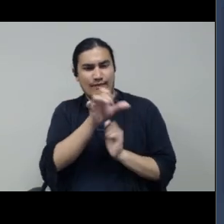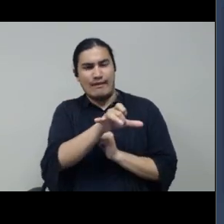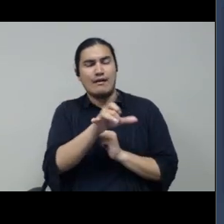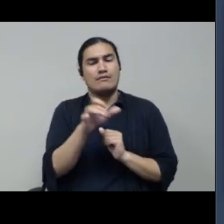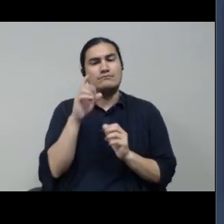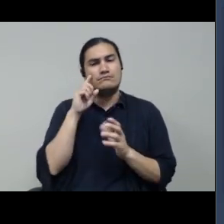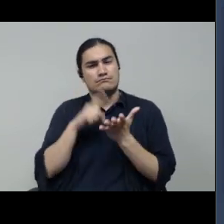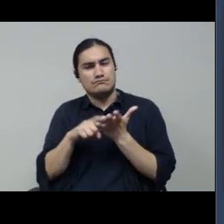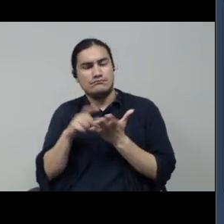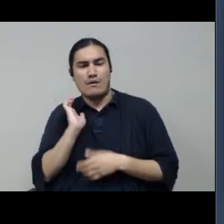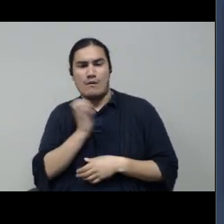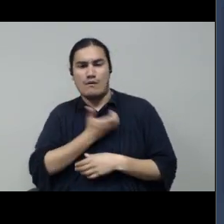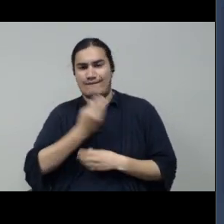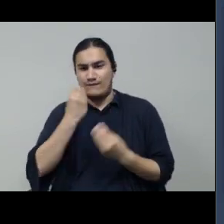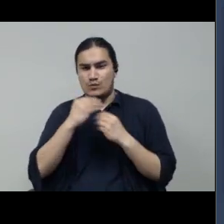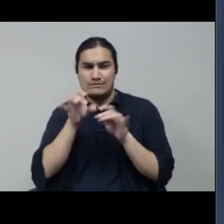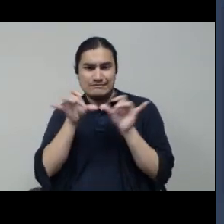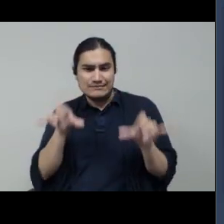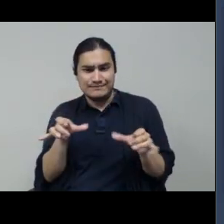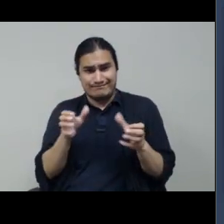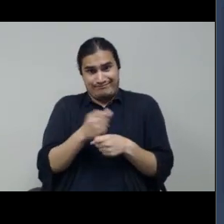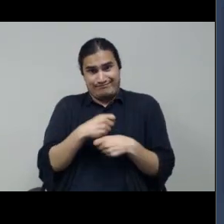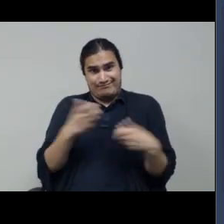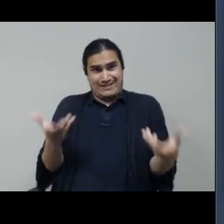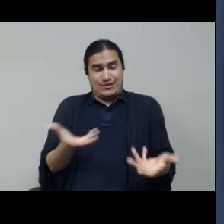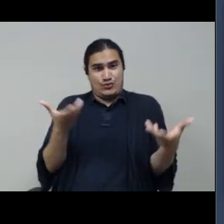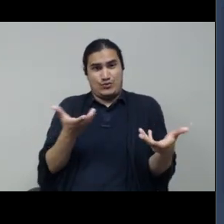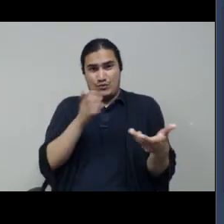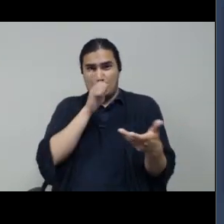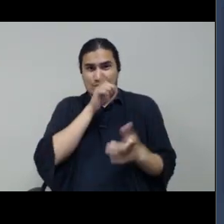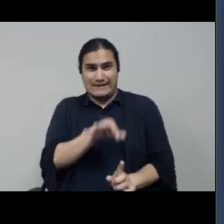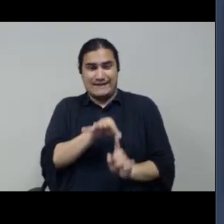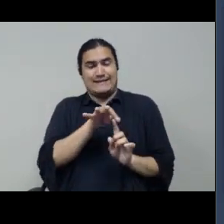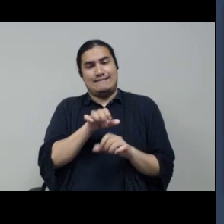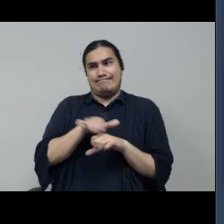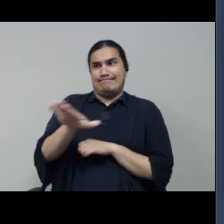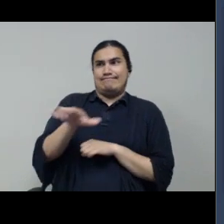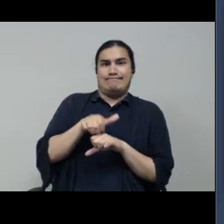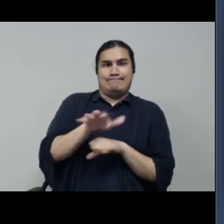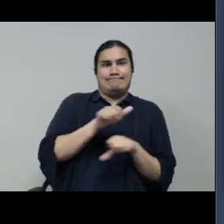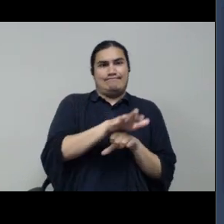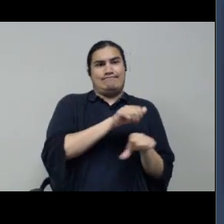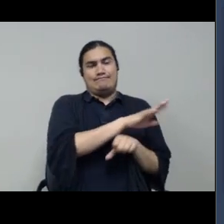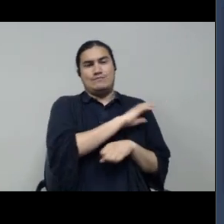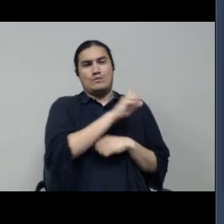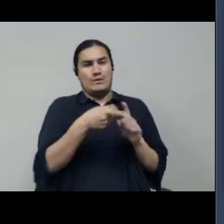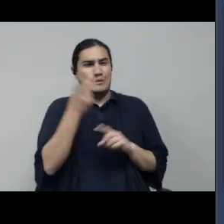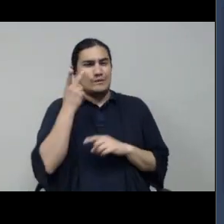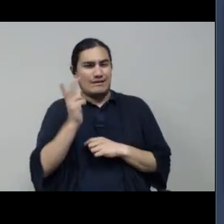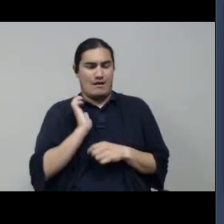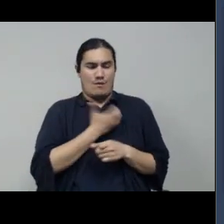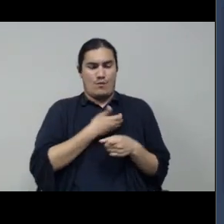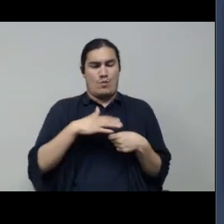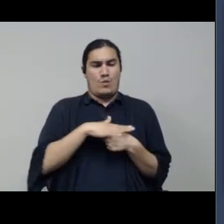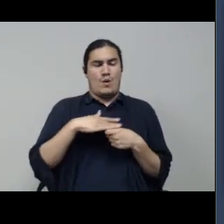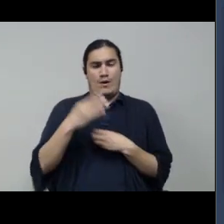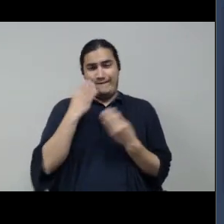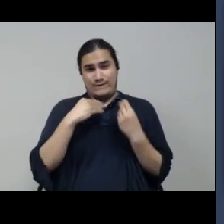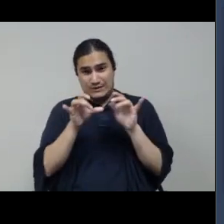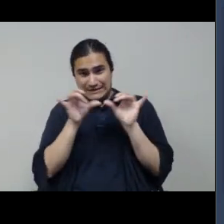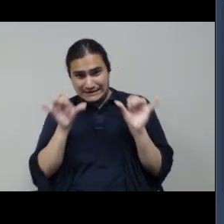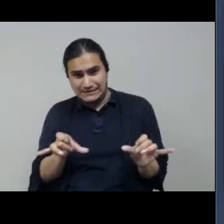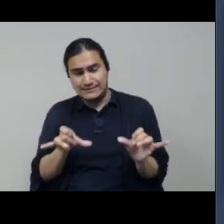systems, a lot of the food that's being produced here in the Central Valley is essentially being exported, right? So when you look at our localized food systems,